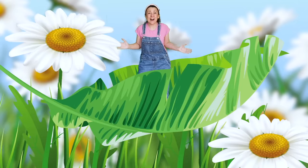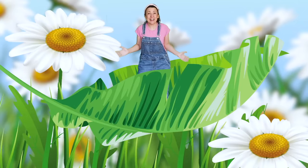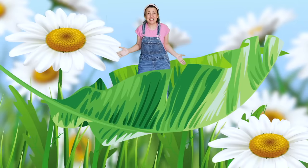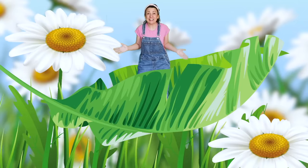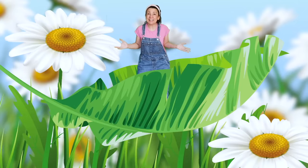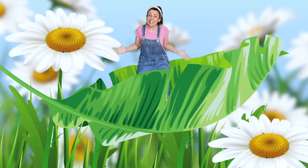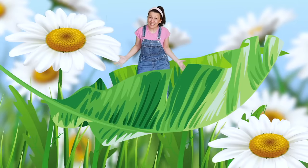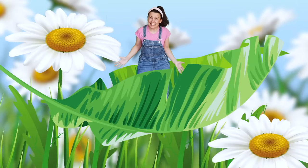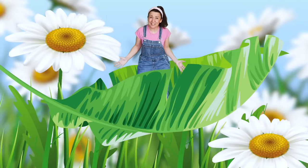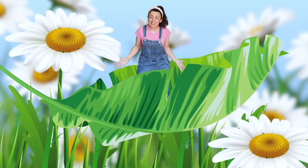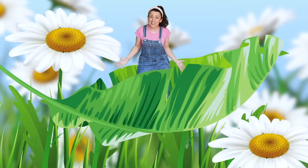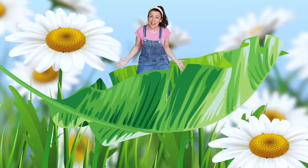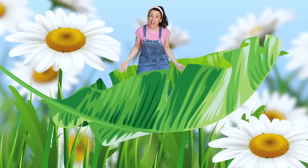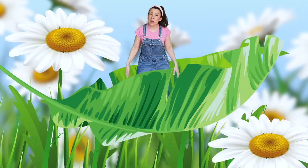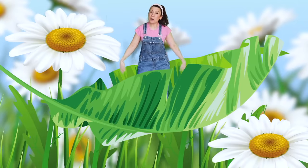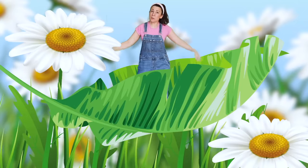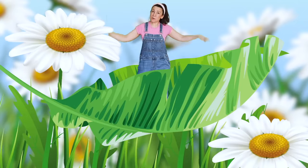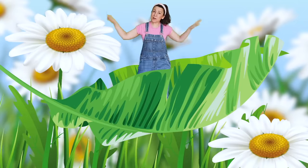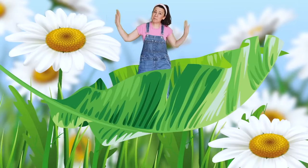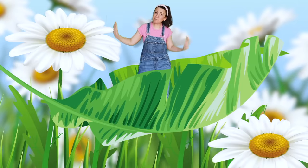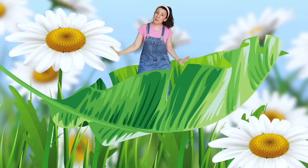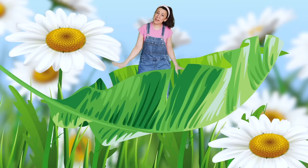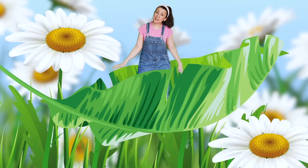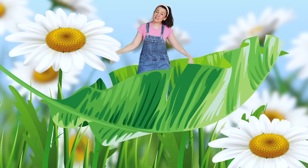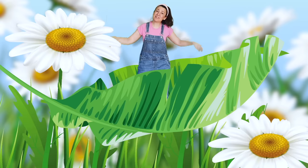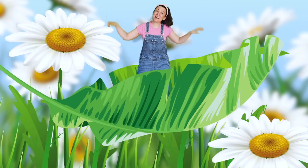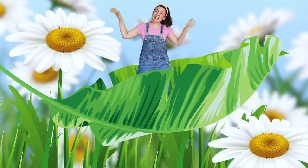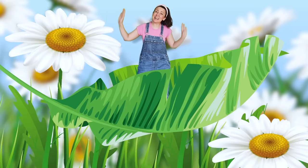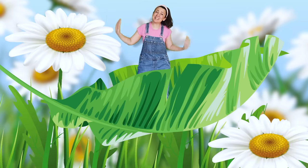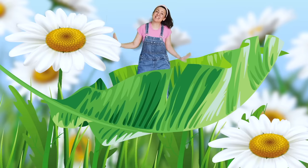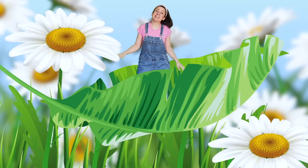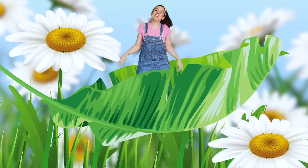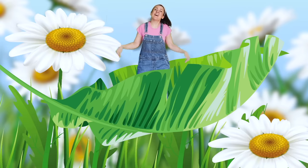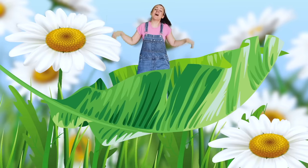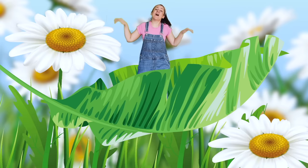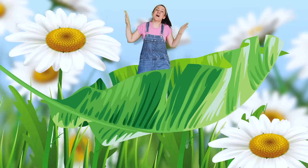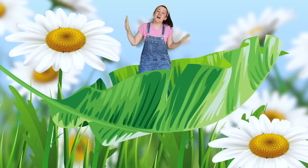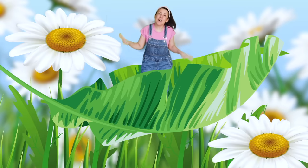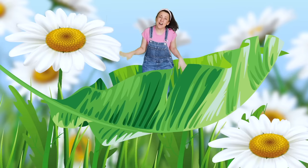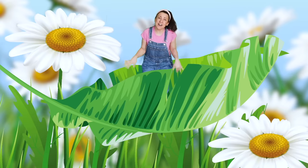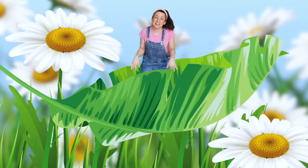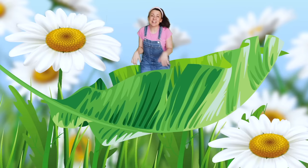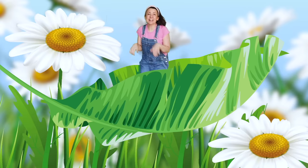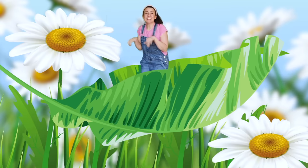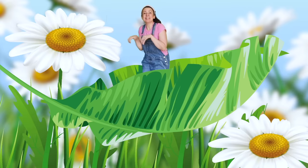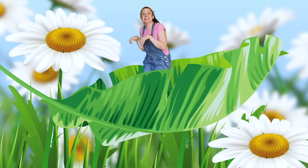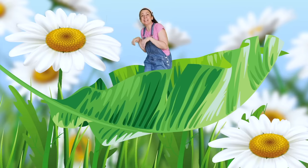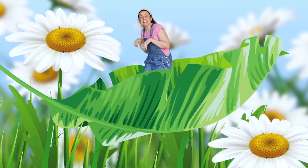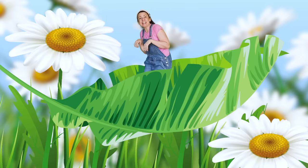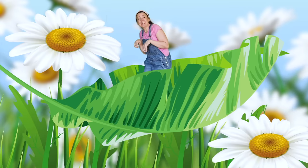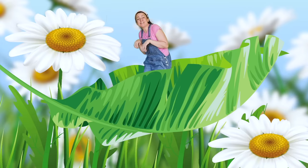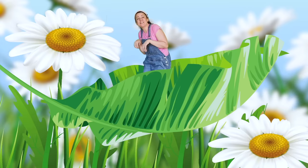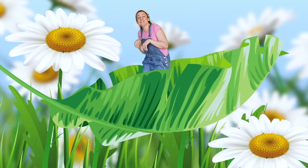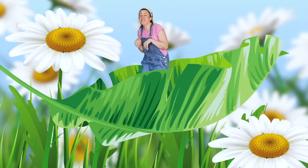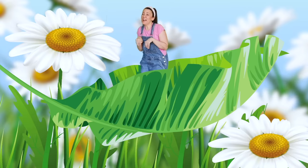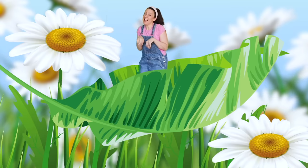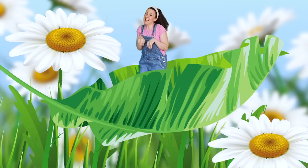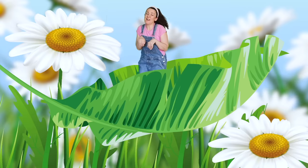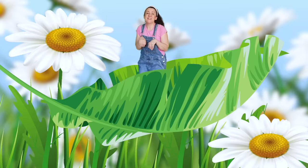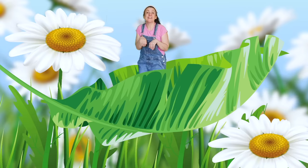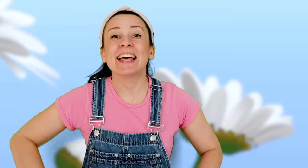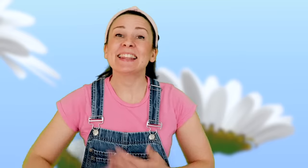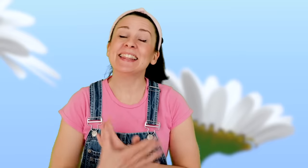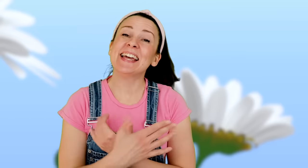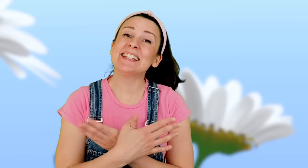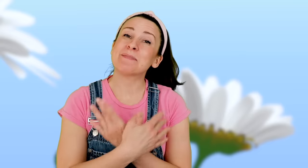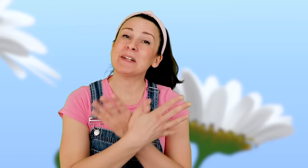We're on a leaf. We're butterflies on a leaf.